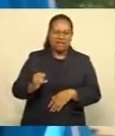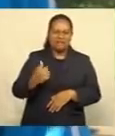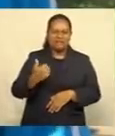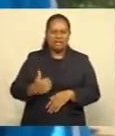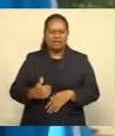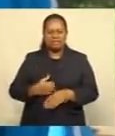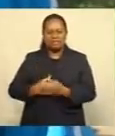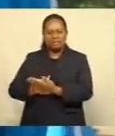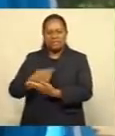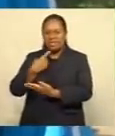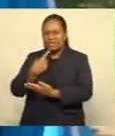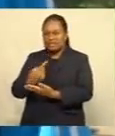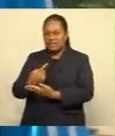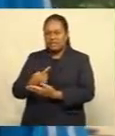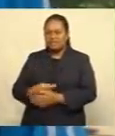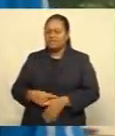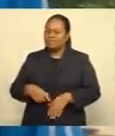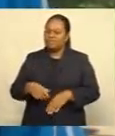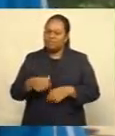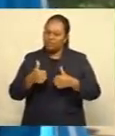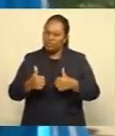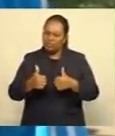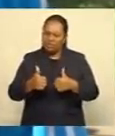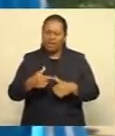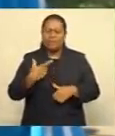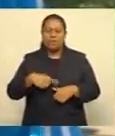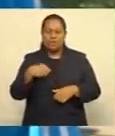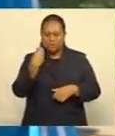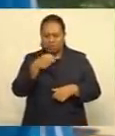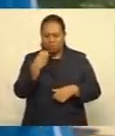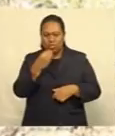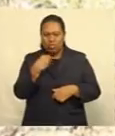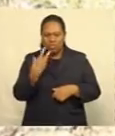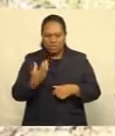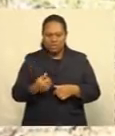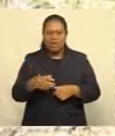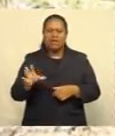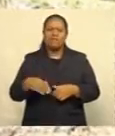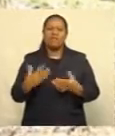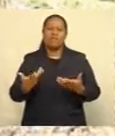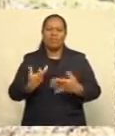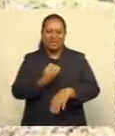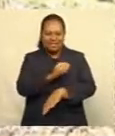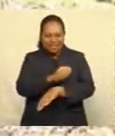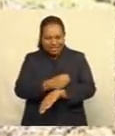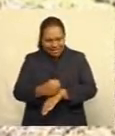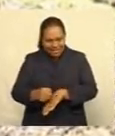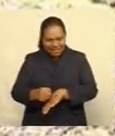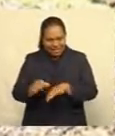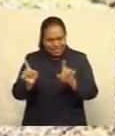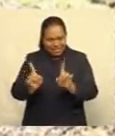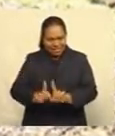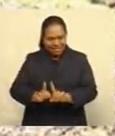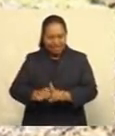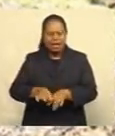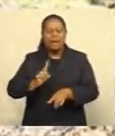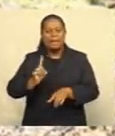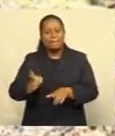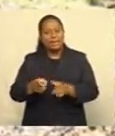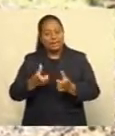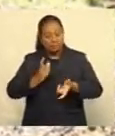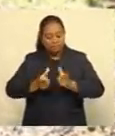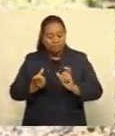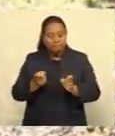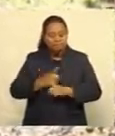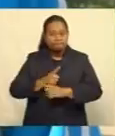the advantage is that the river and the sea is our main food source. It also generates income. However, with the current climate change